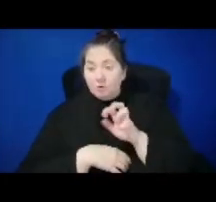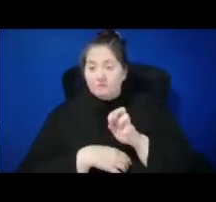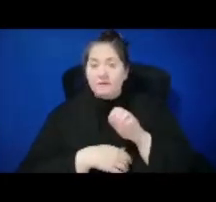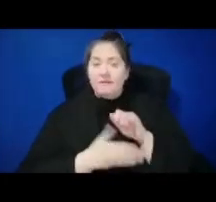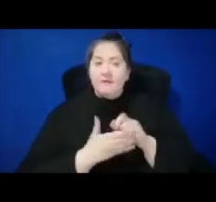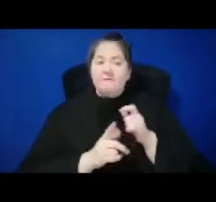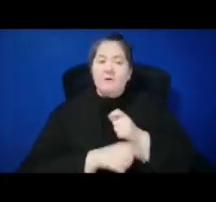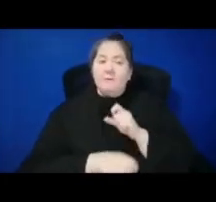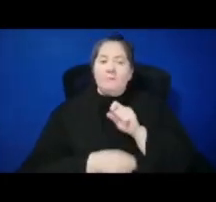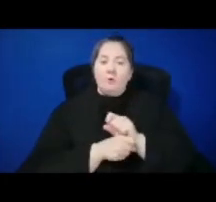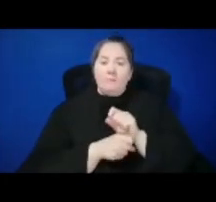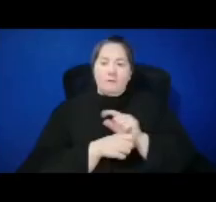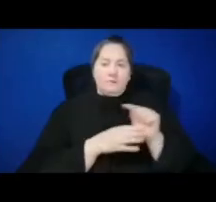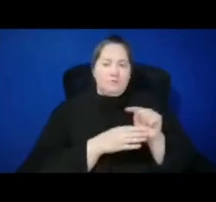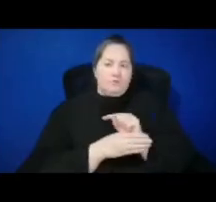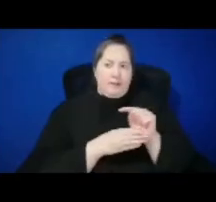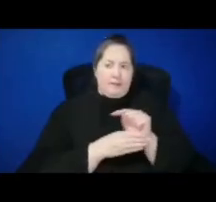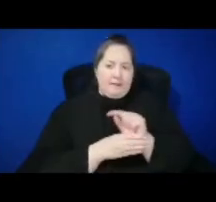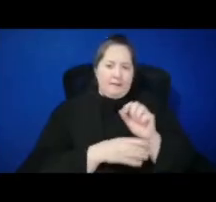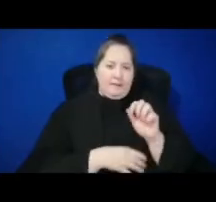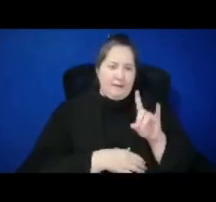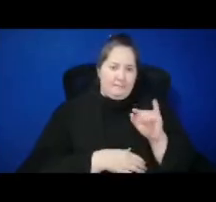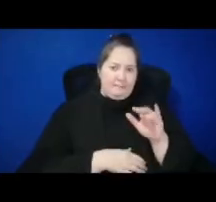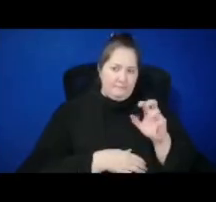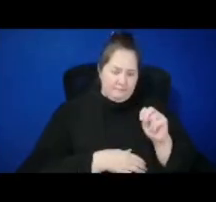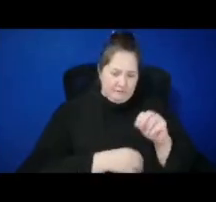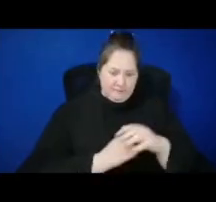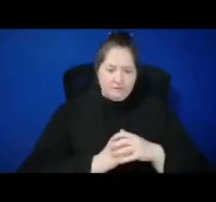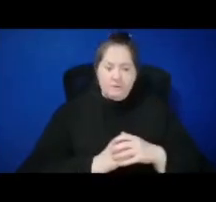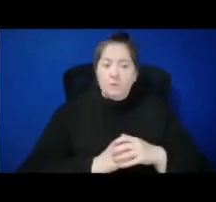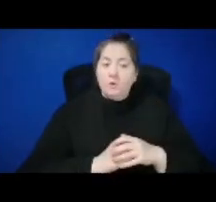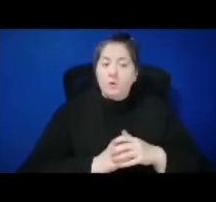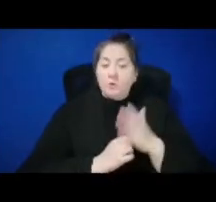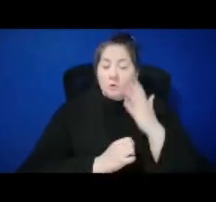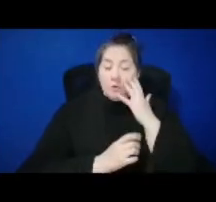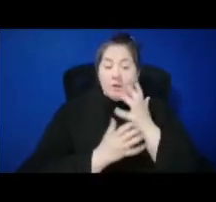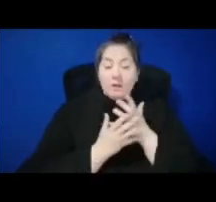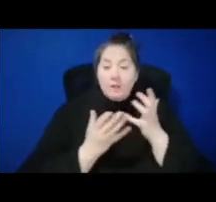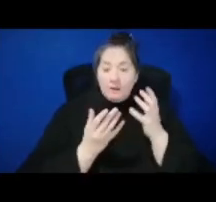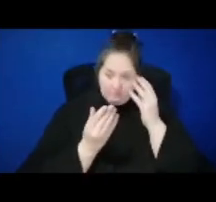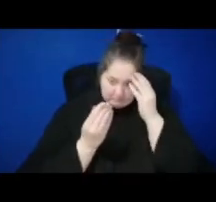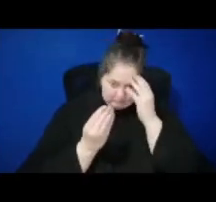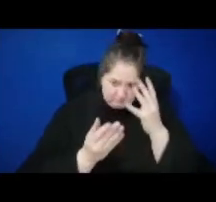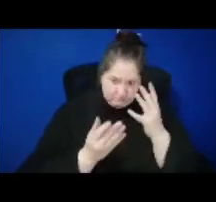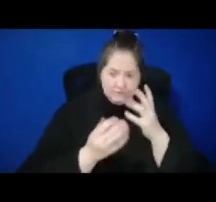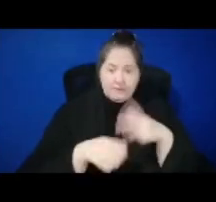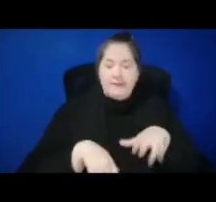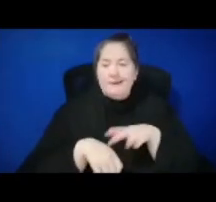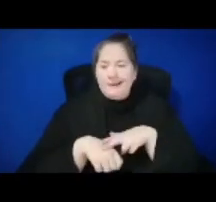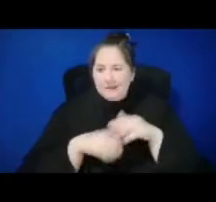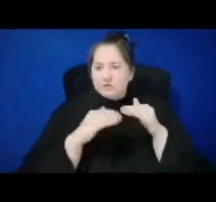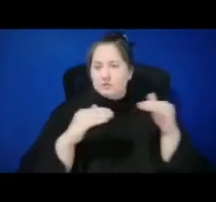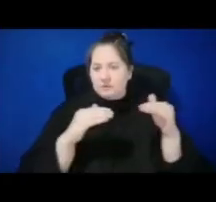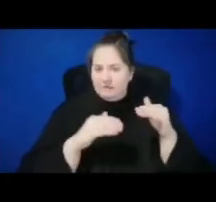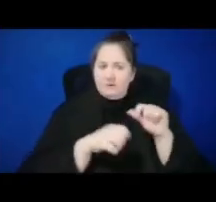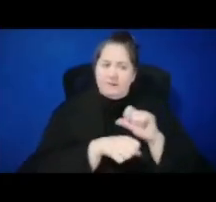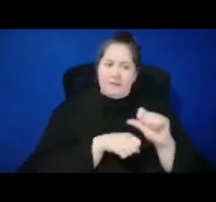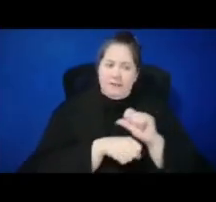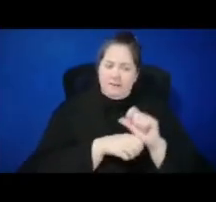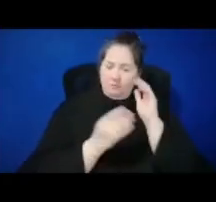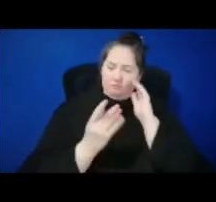from the Employment and Training Administration. So you know that you can get a lot of important national level labor